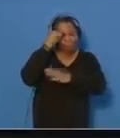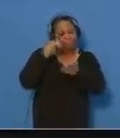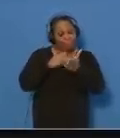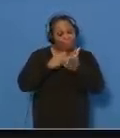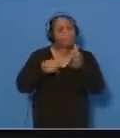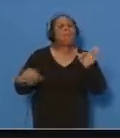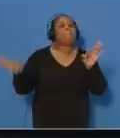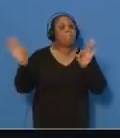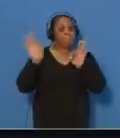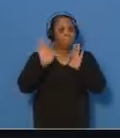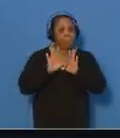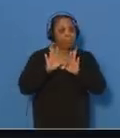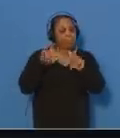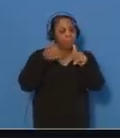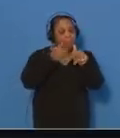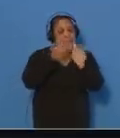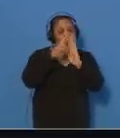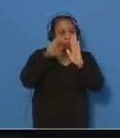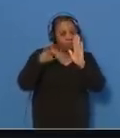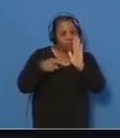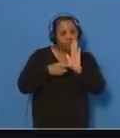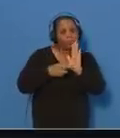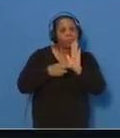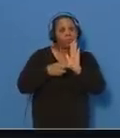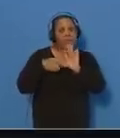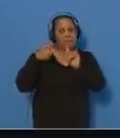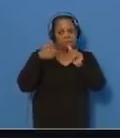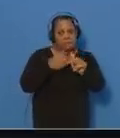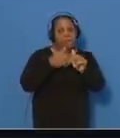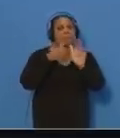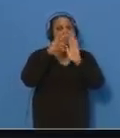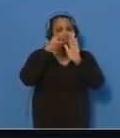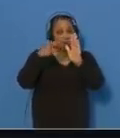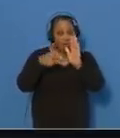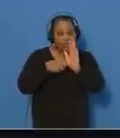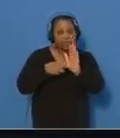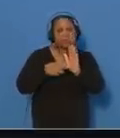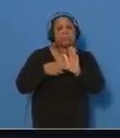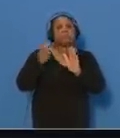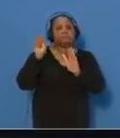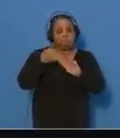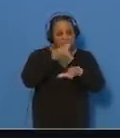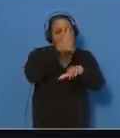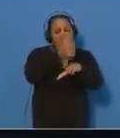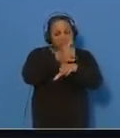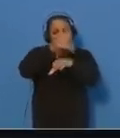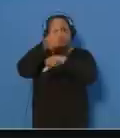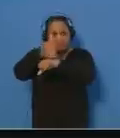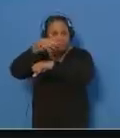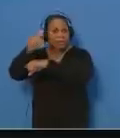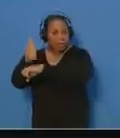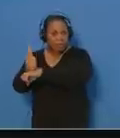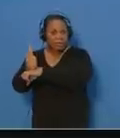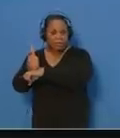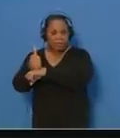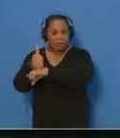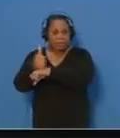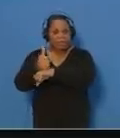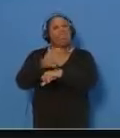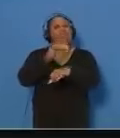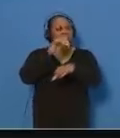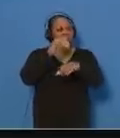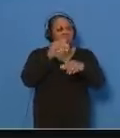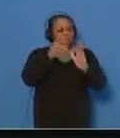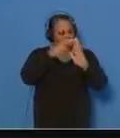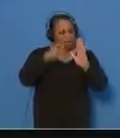it is to follow the rules and to follow the regulations of which have been laid out. They were put in